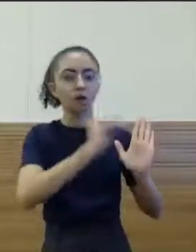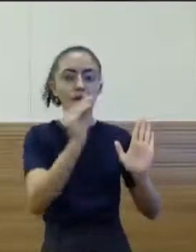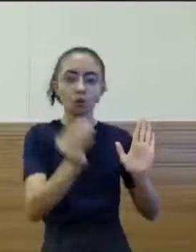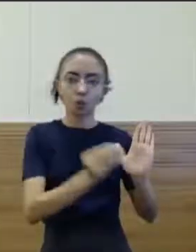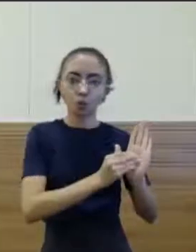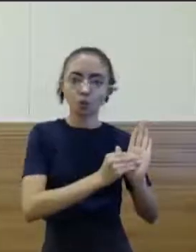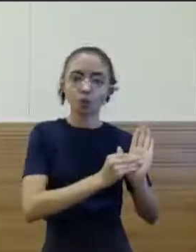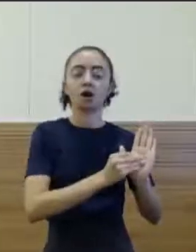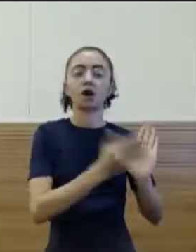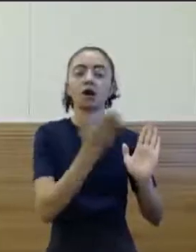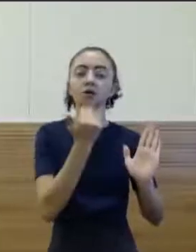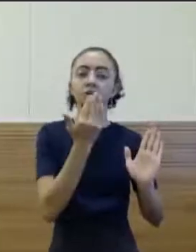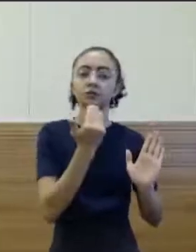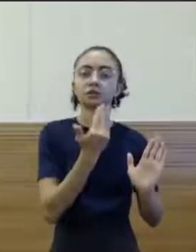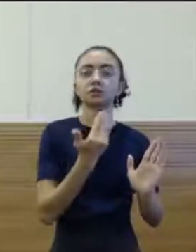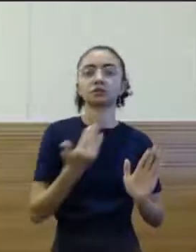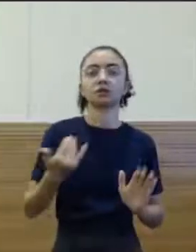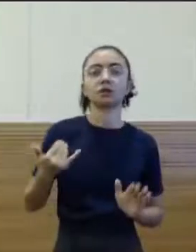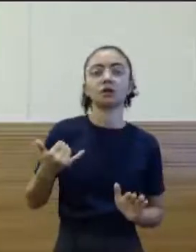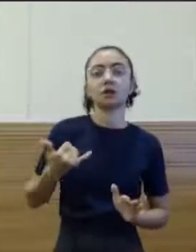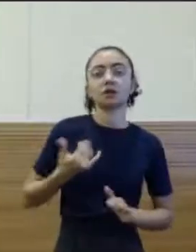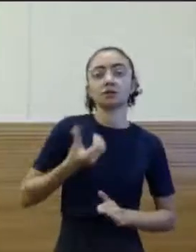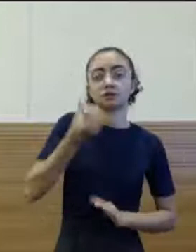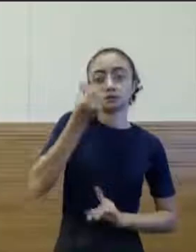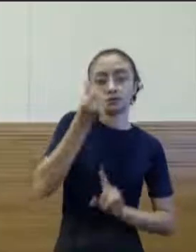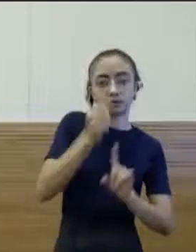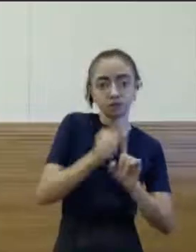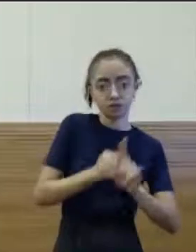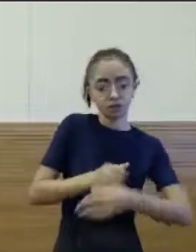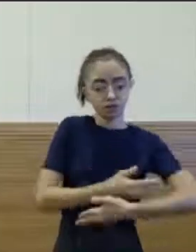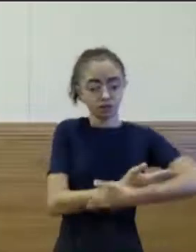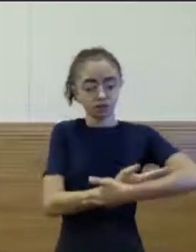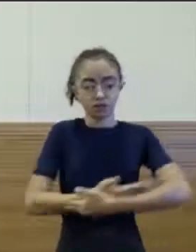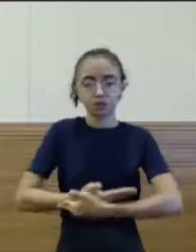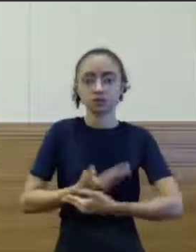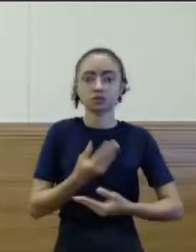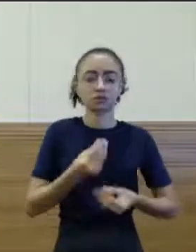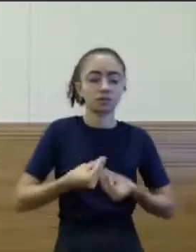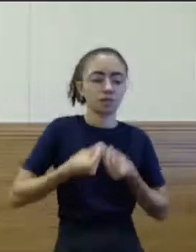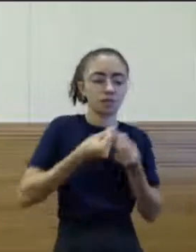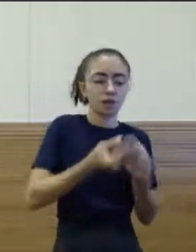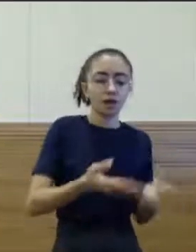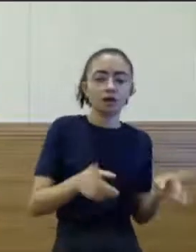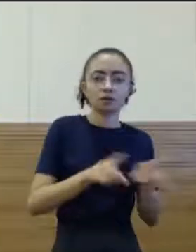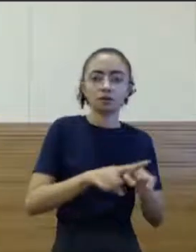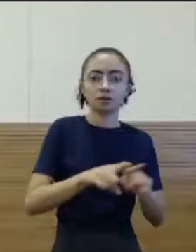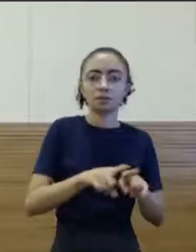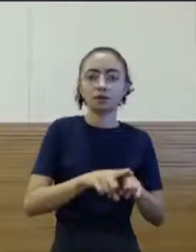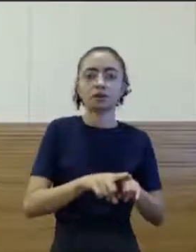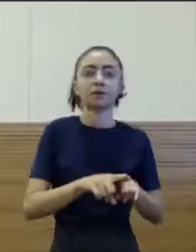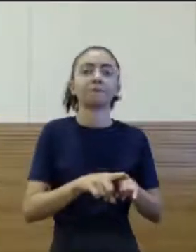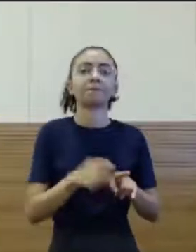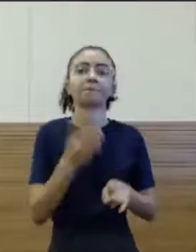for the first 6 months, and together with healthy